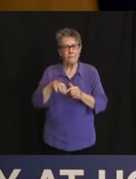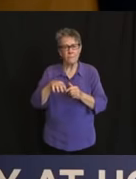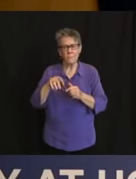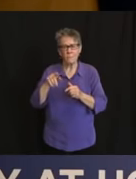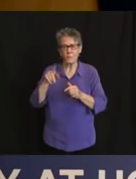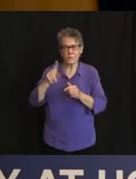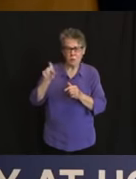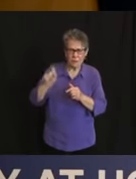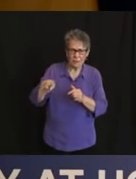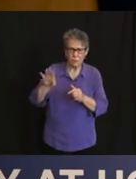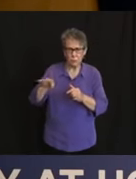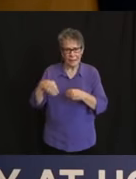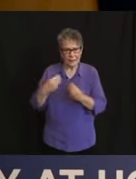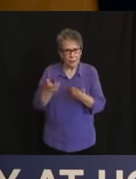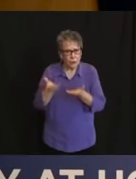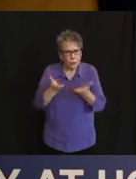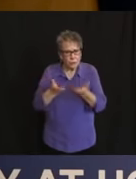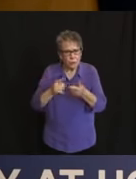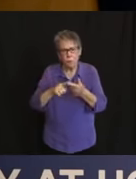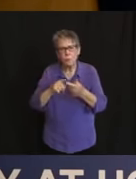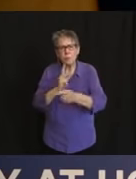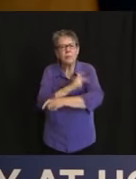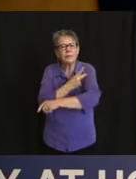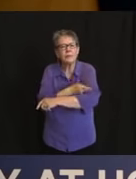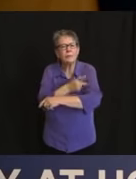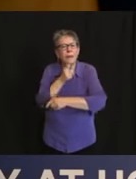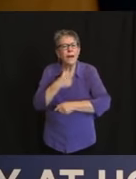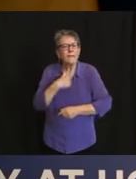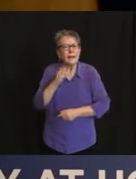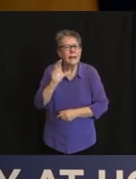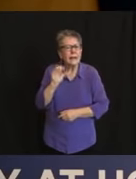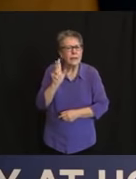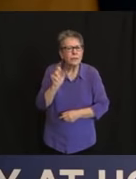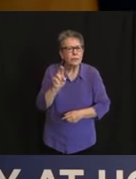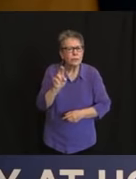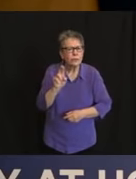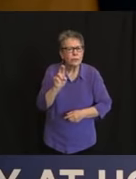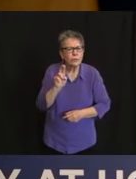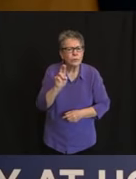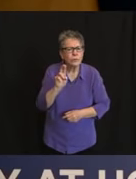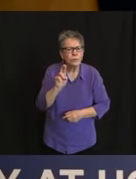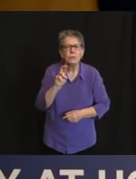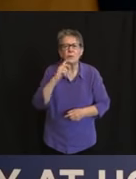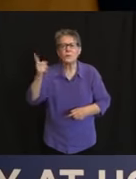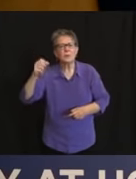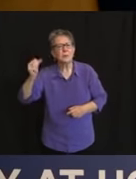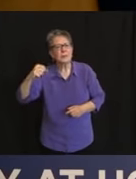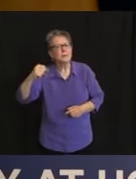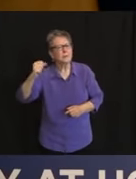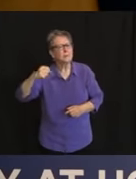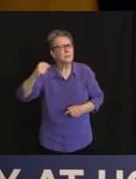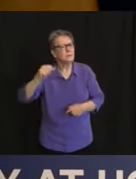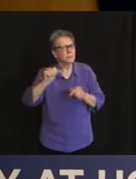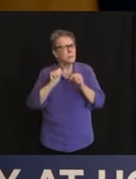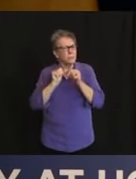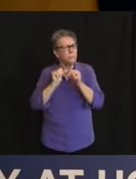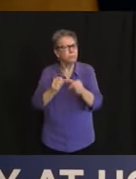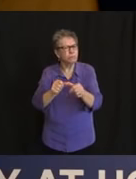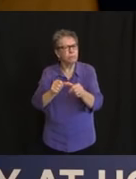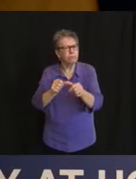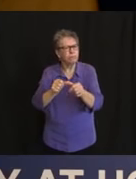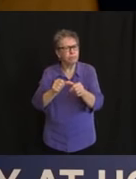continued to take care of cancer patients for their continuing services and screenings, particularly for breast